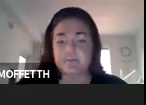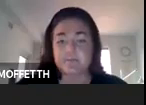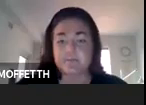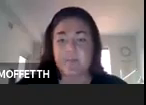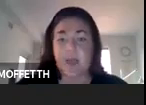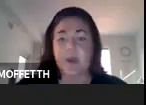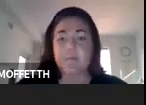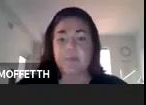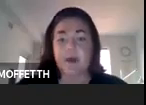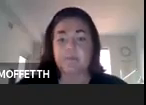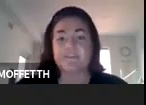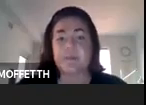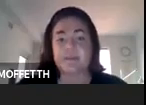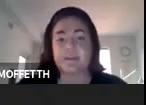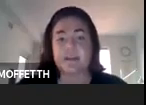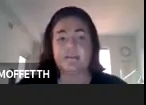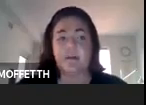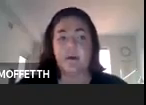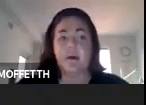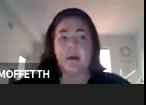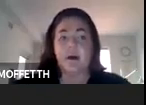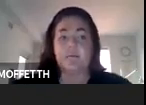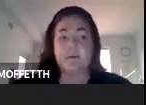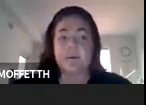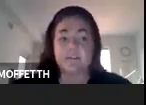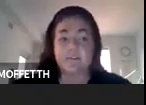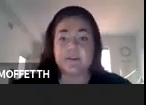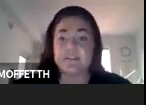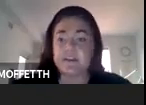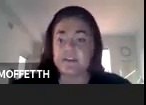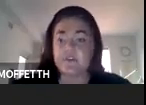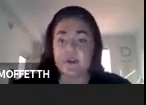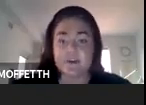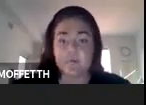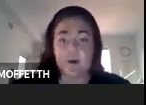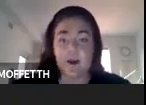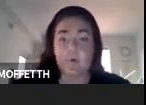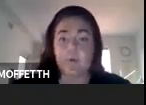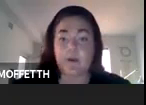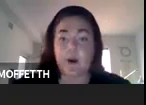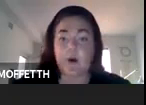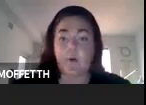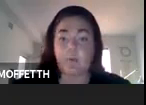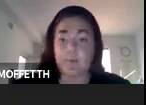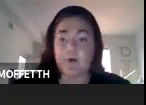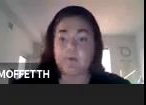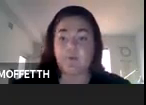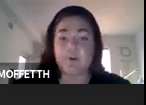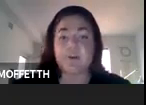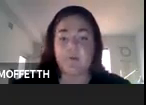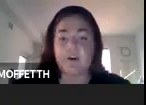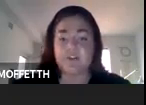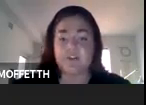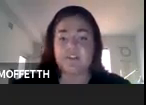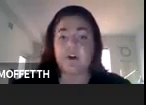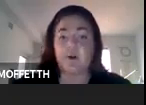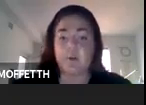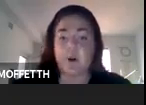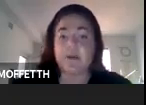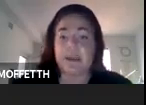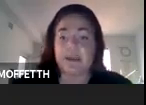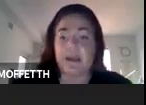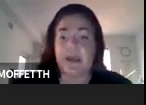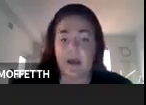foundation and ramping up to meet the needs of students in a situation where we go remote or some of our students